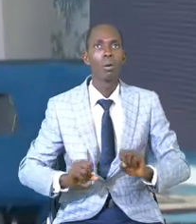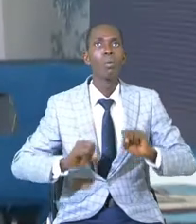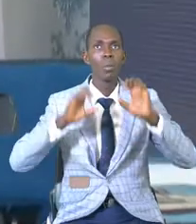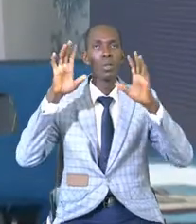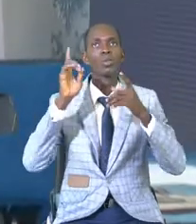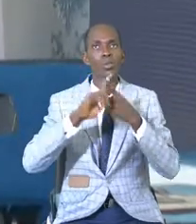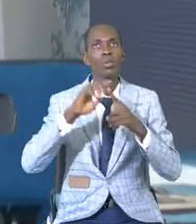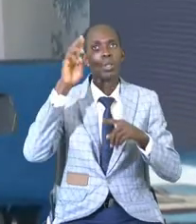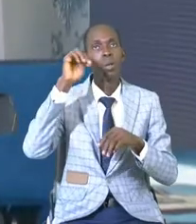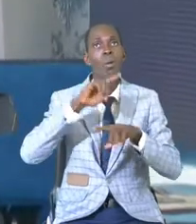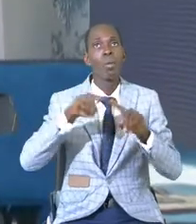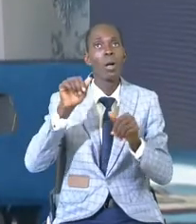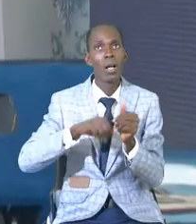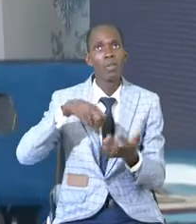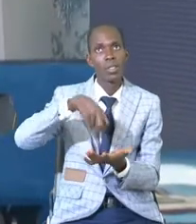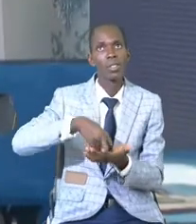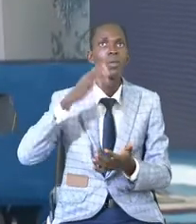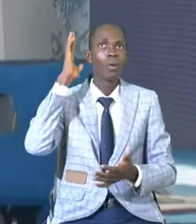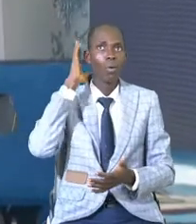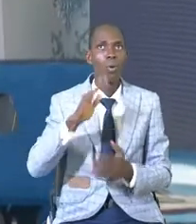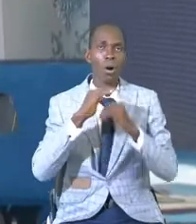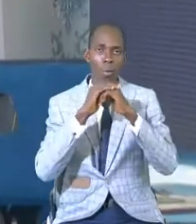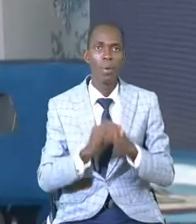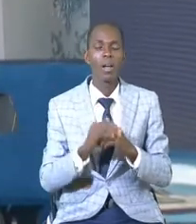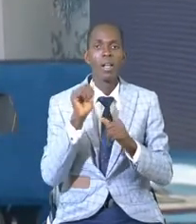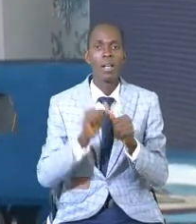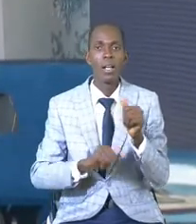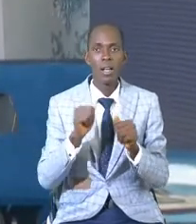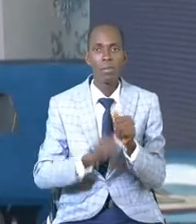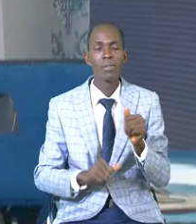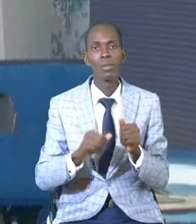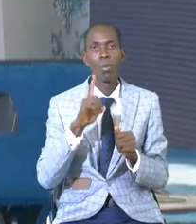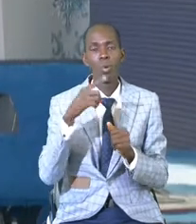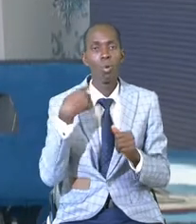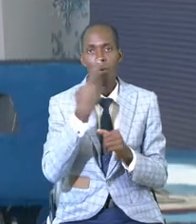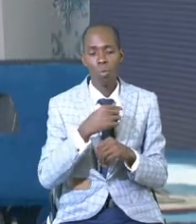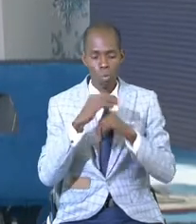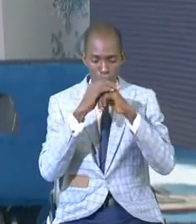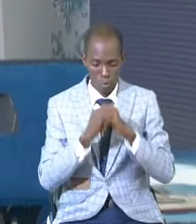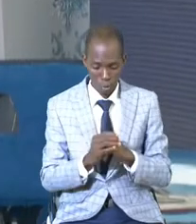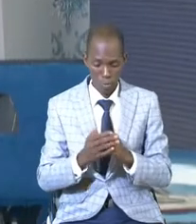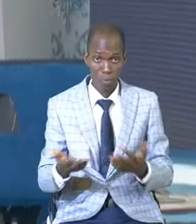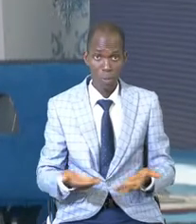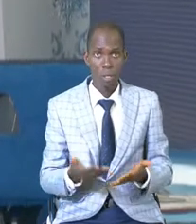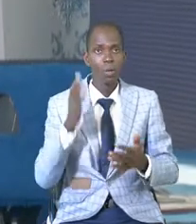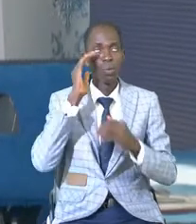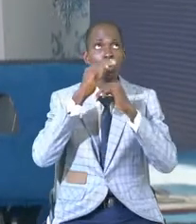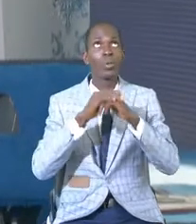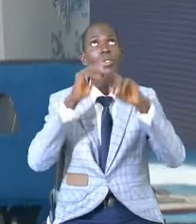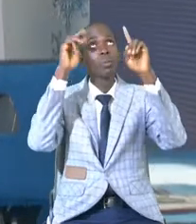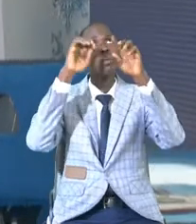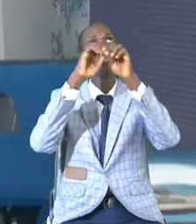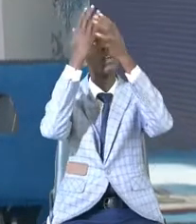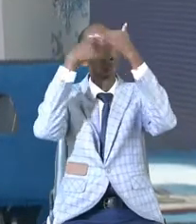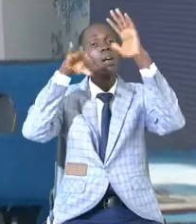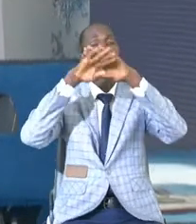shall bow. Those who bow here, you'll worship him in heaven. Those who do not bow here, when they get